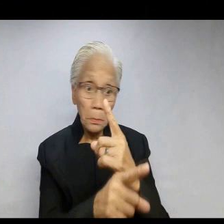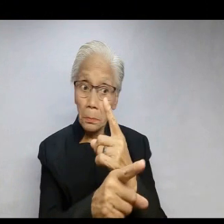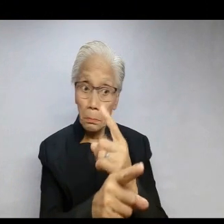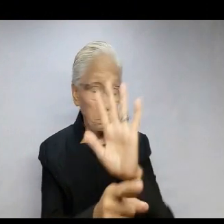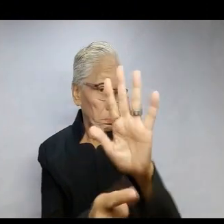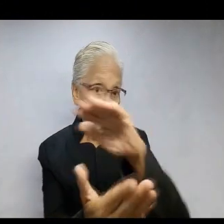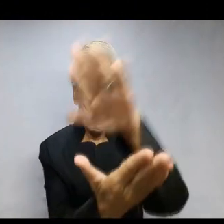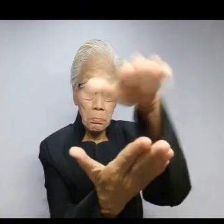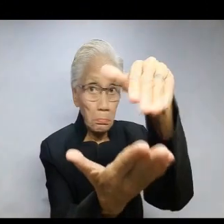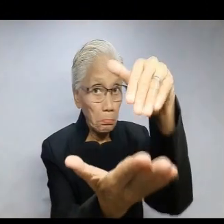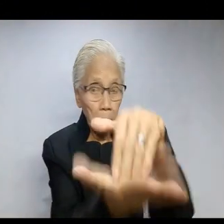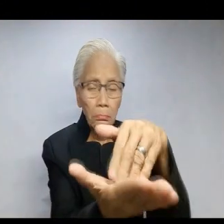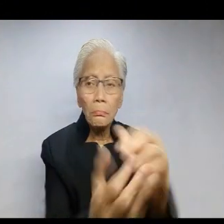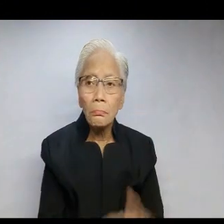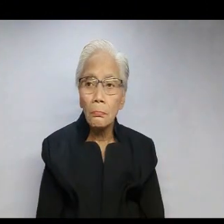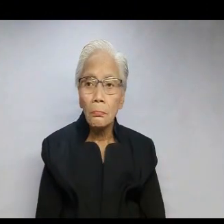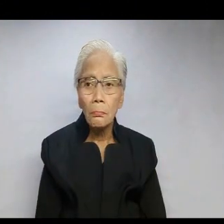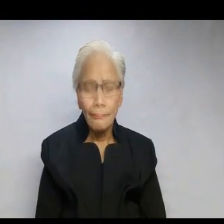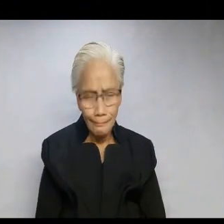And it is right in your middle.